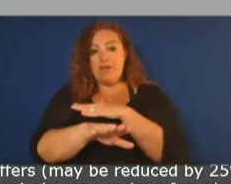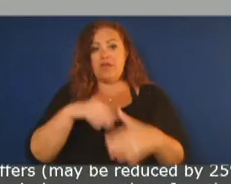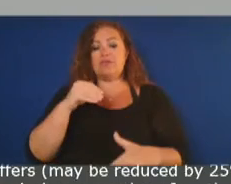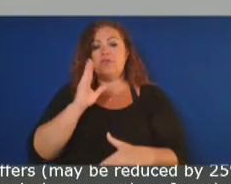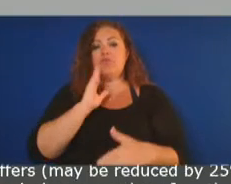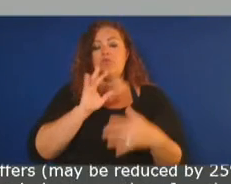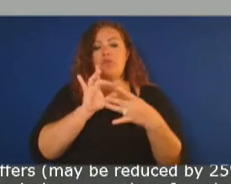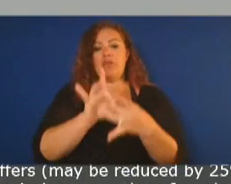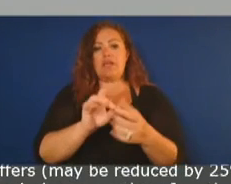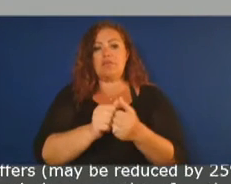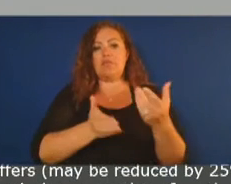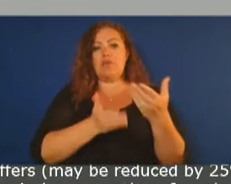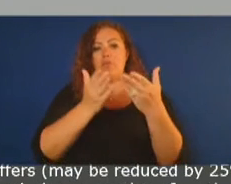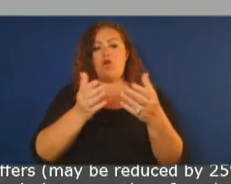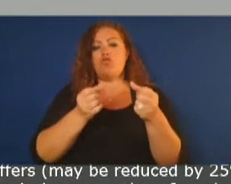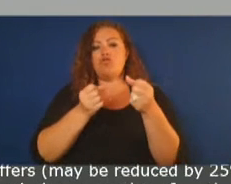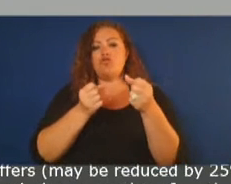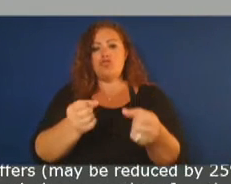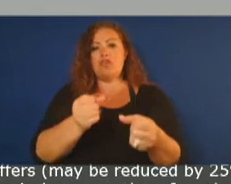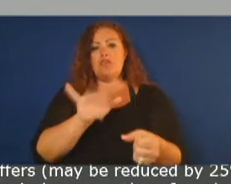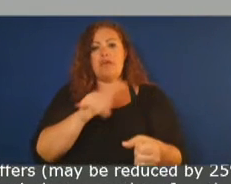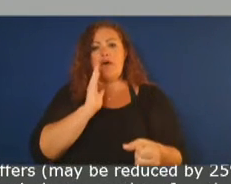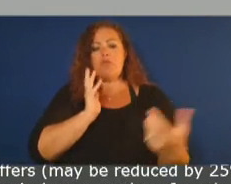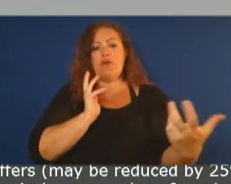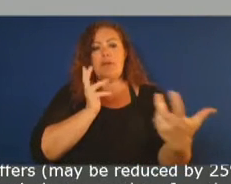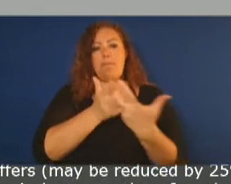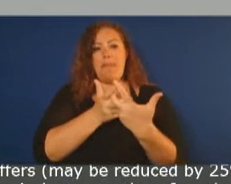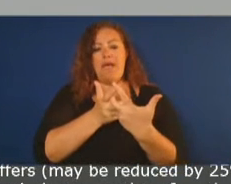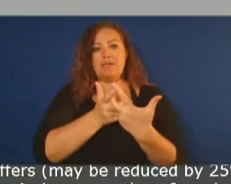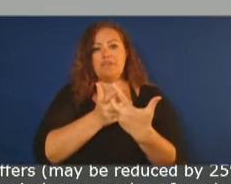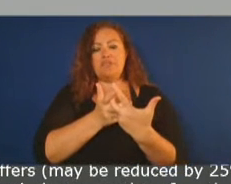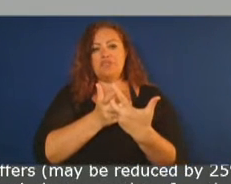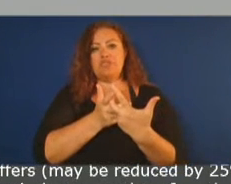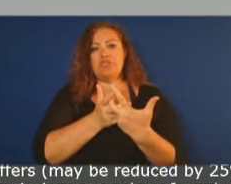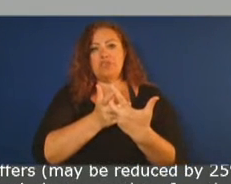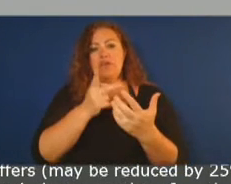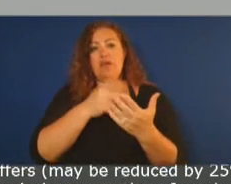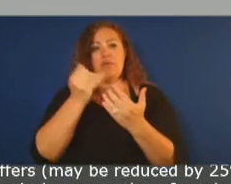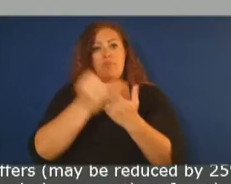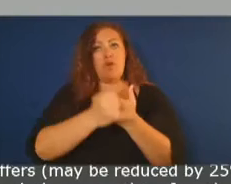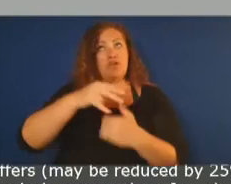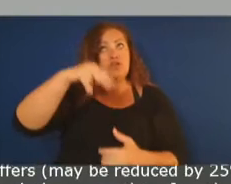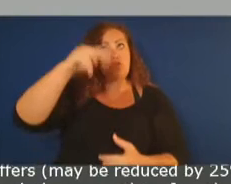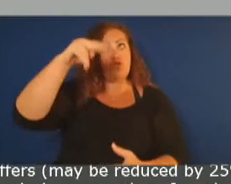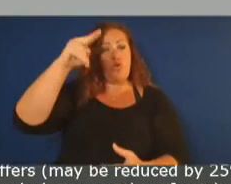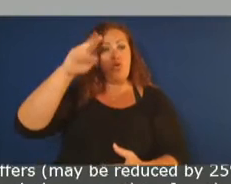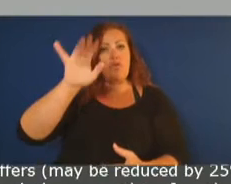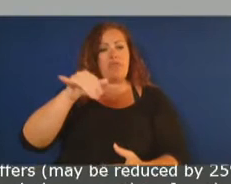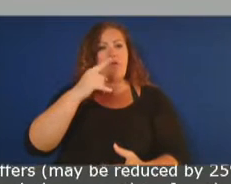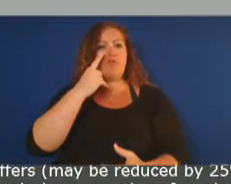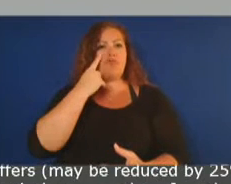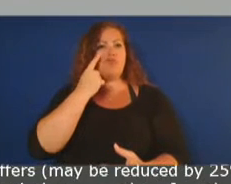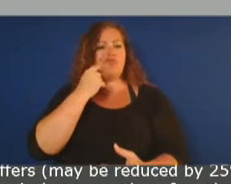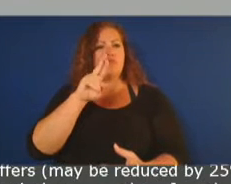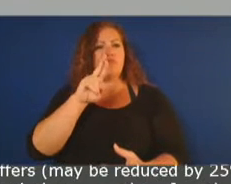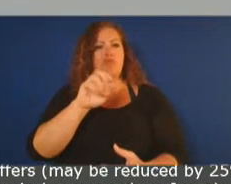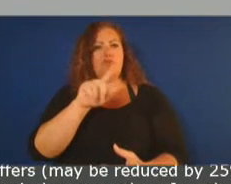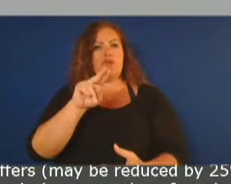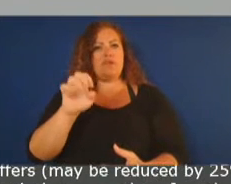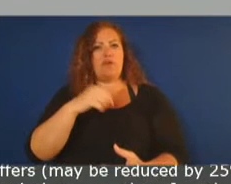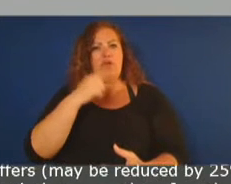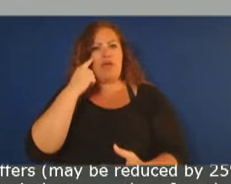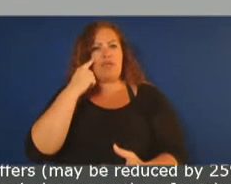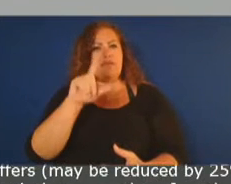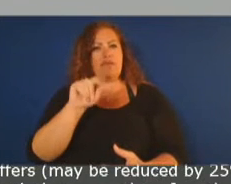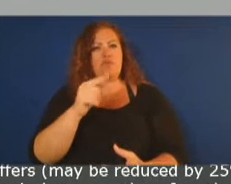proposed Street uh that would match up with uh just a project just to the north this that was recently rezoned I believe back in 2021 is